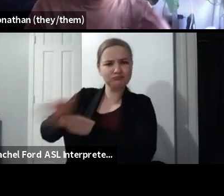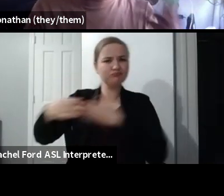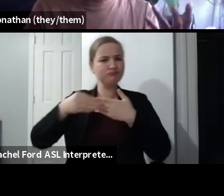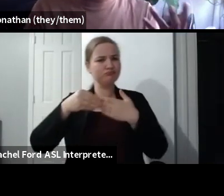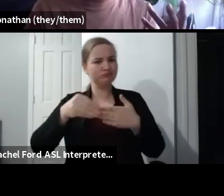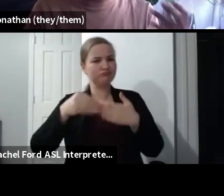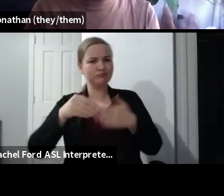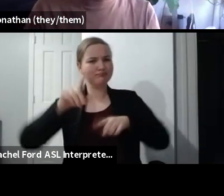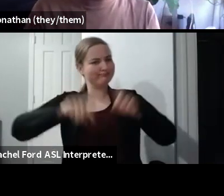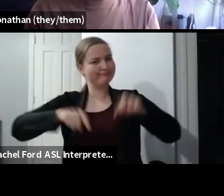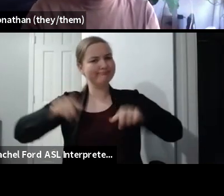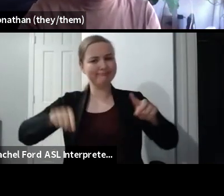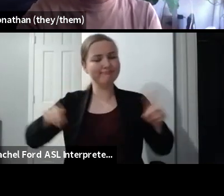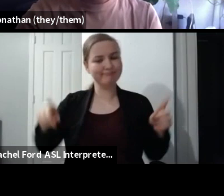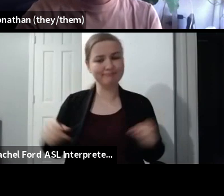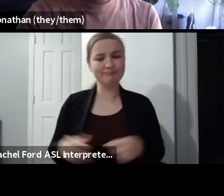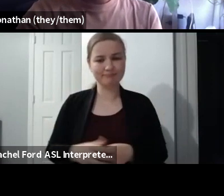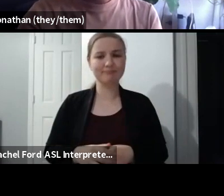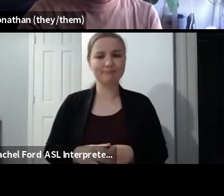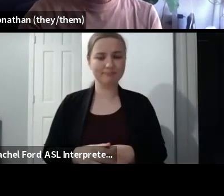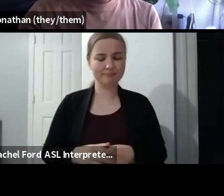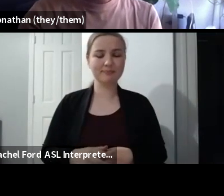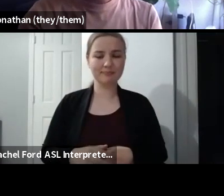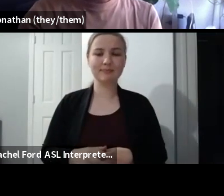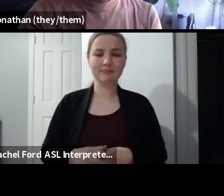I can refuse some levels of the market.